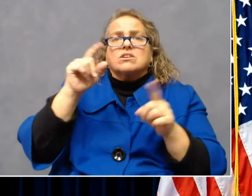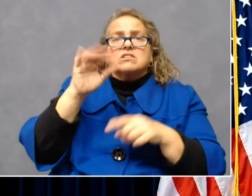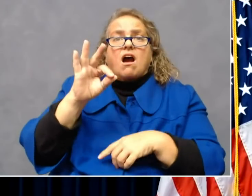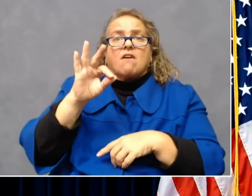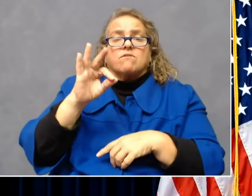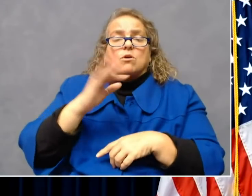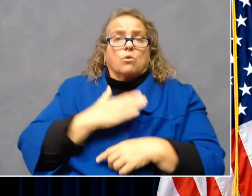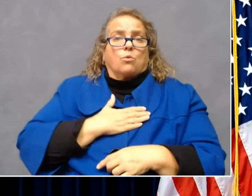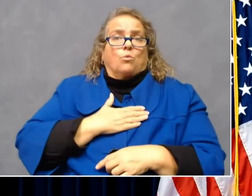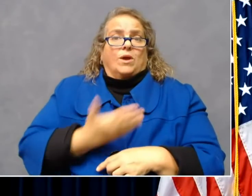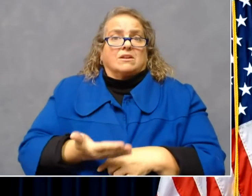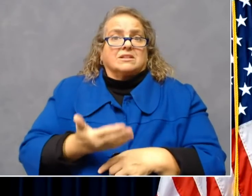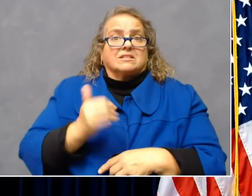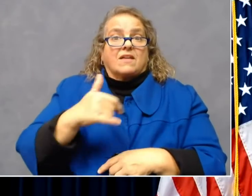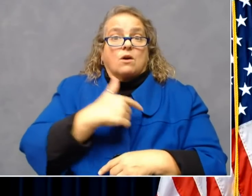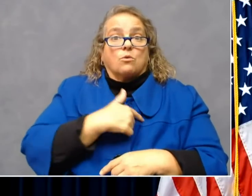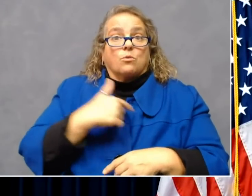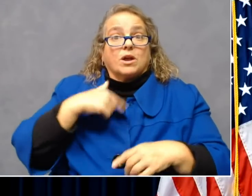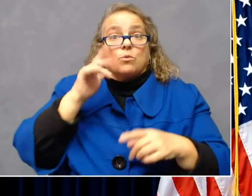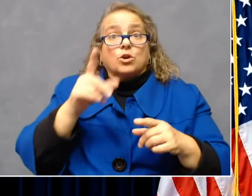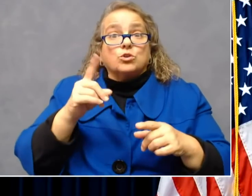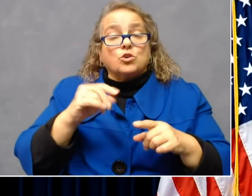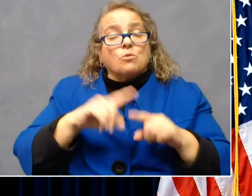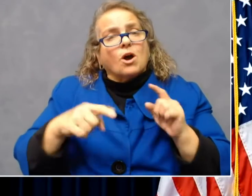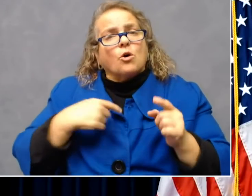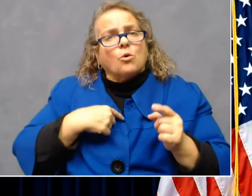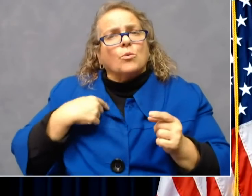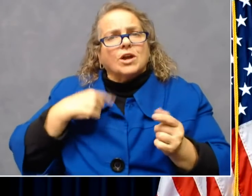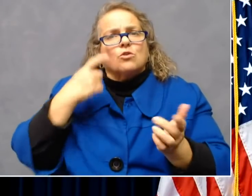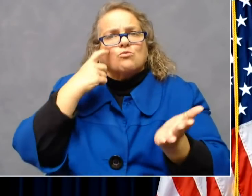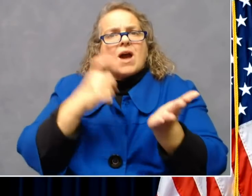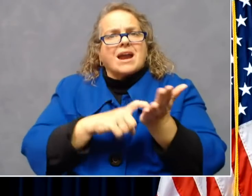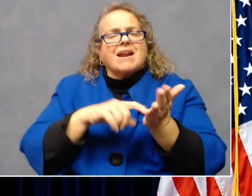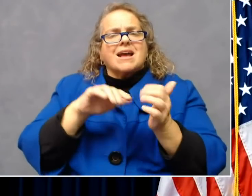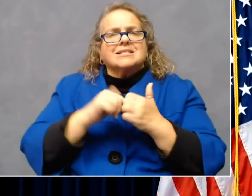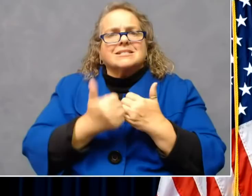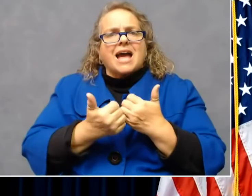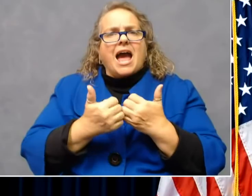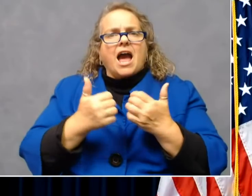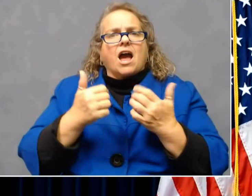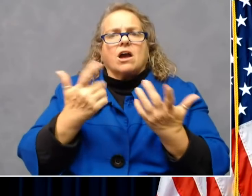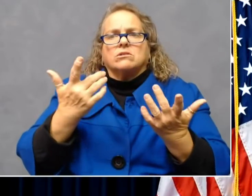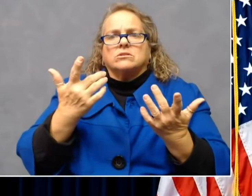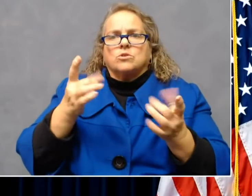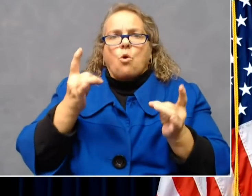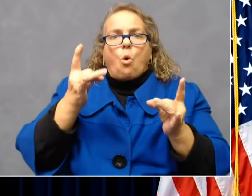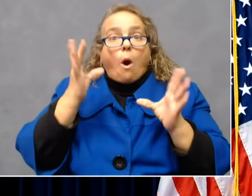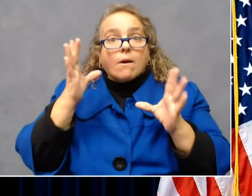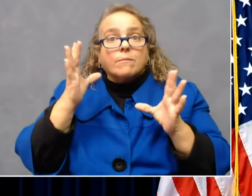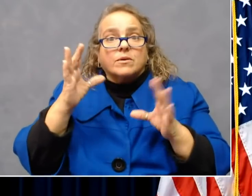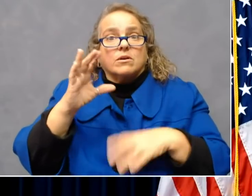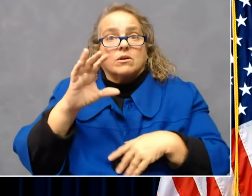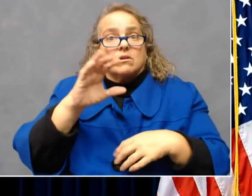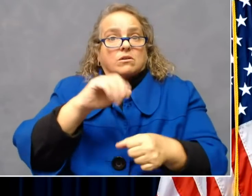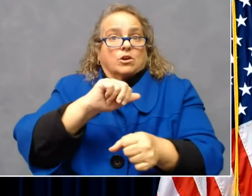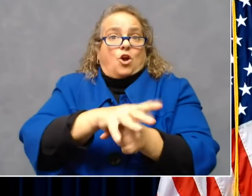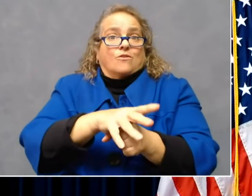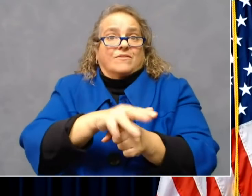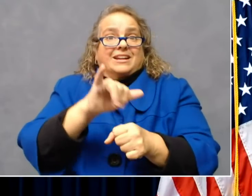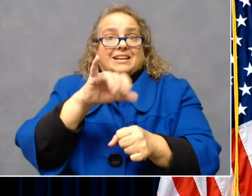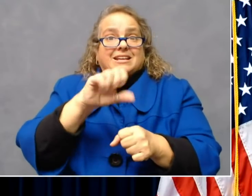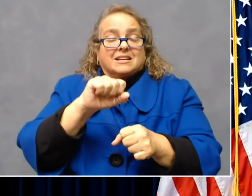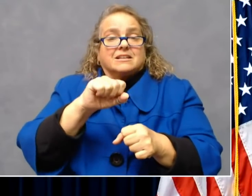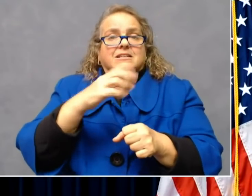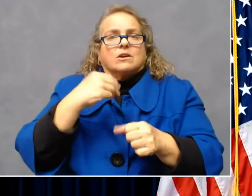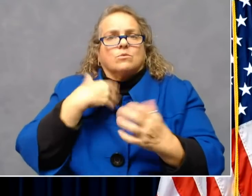we take, but we all recognize how concerning and how deadly it can be, And we all want people out there to be wearing